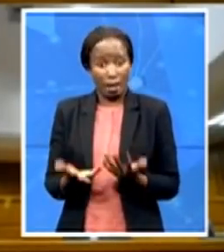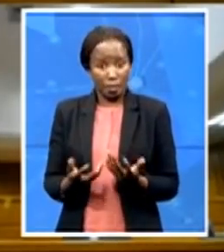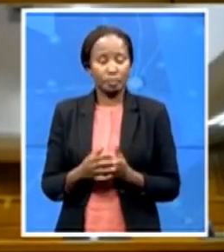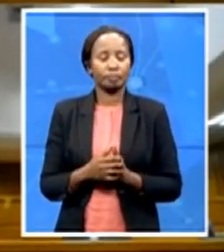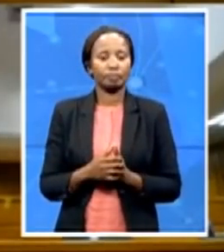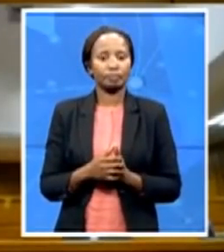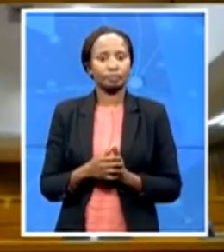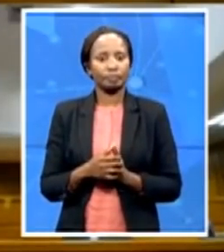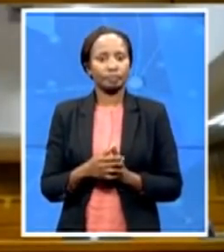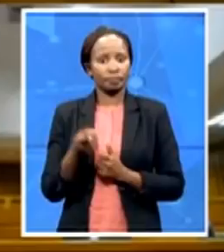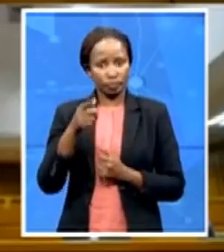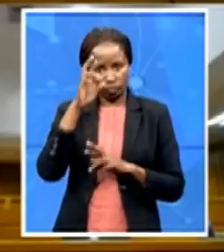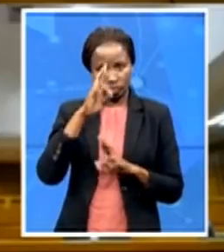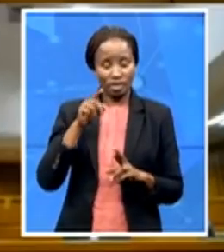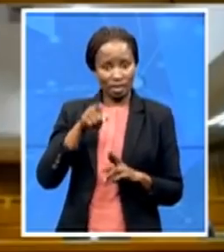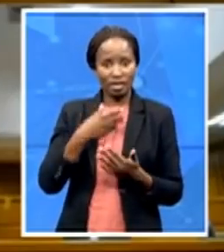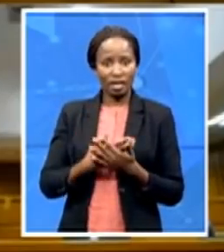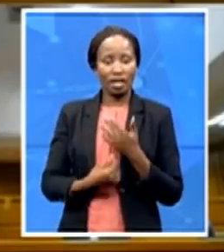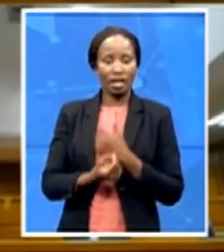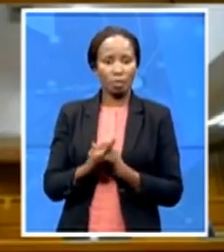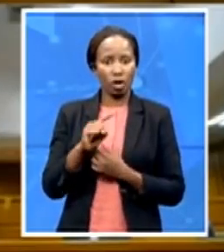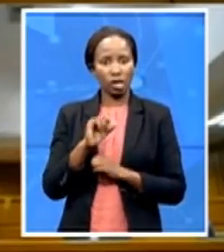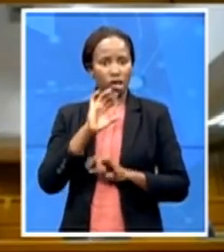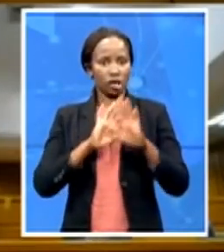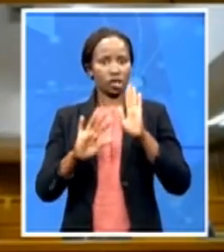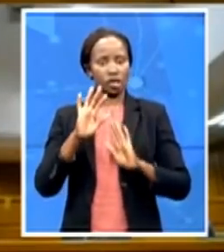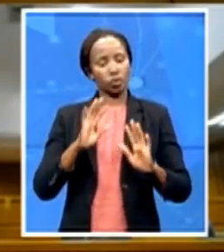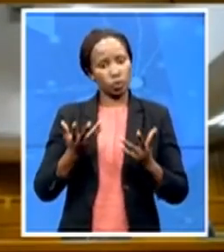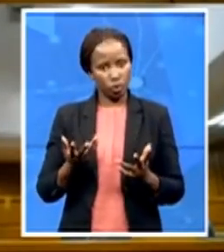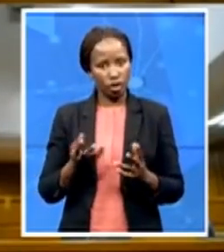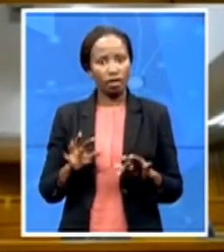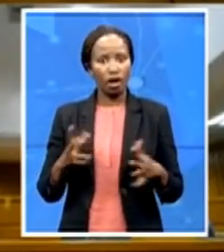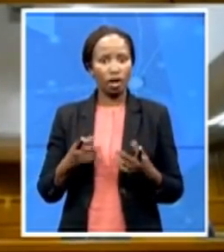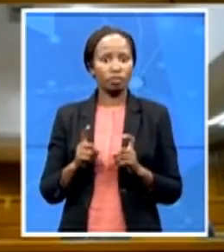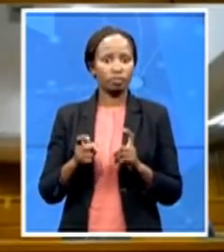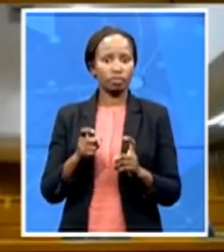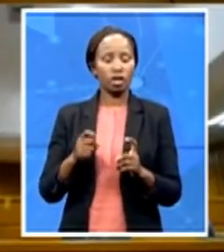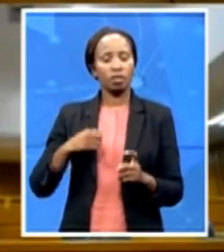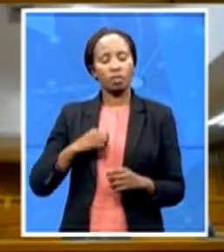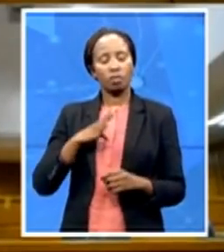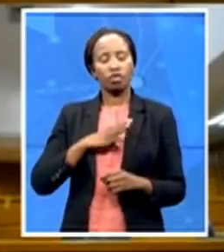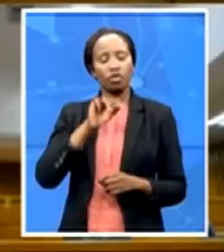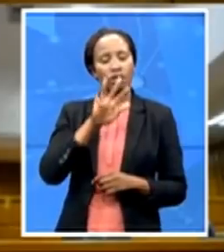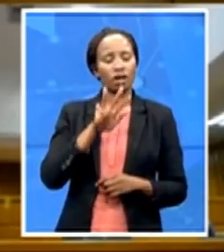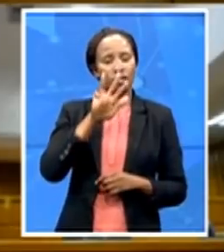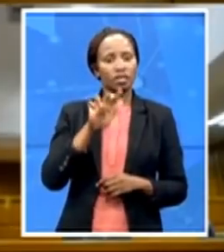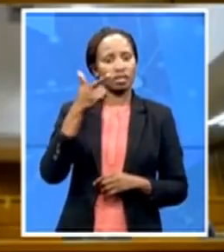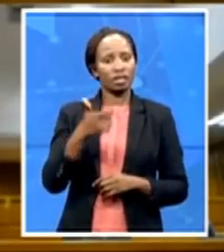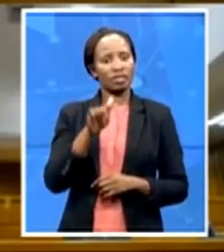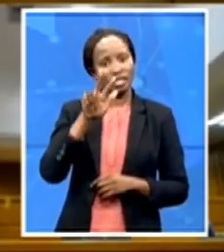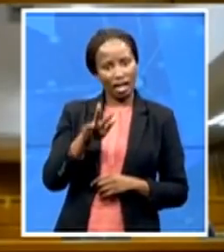absurdity. That's Leck and the Estate Agents Board, 1978 3 SA 160C at 169 F to